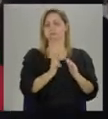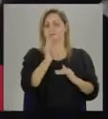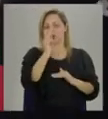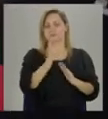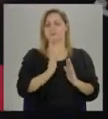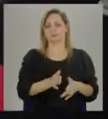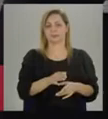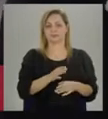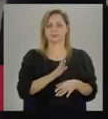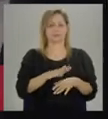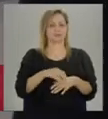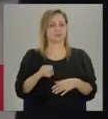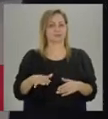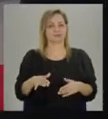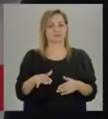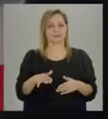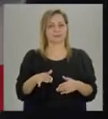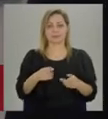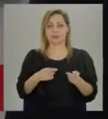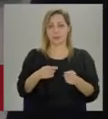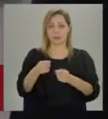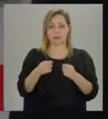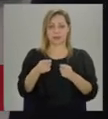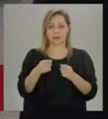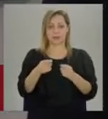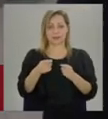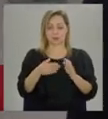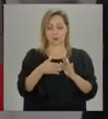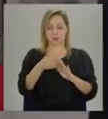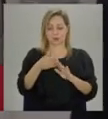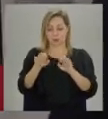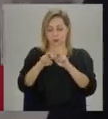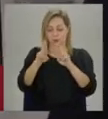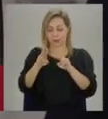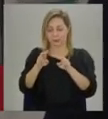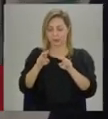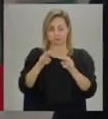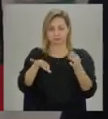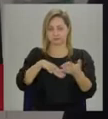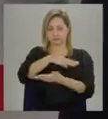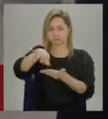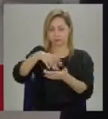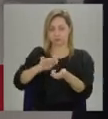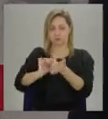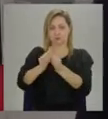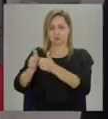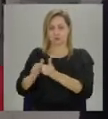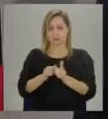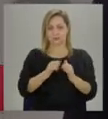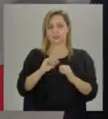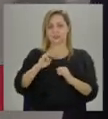so we have to reorganize our emergency room and our hospital in three levels